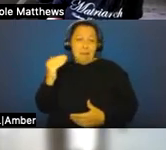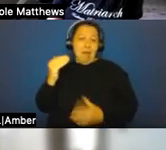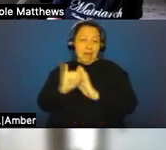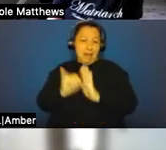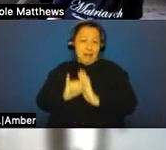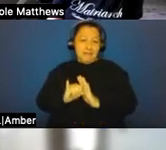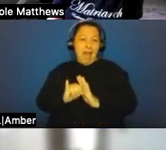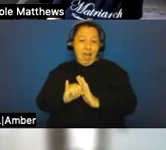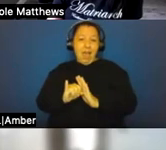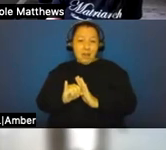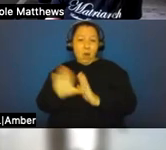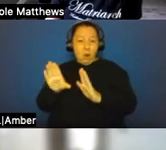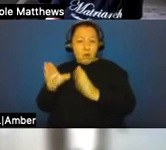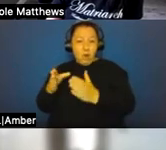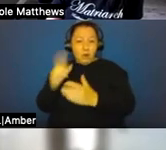female identified